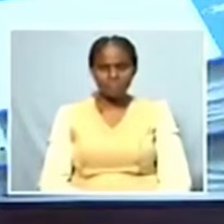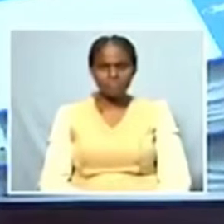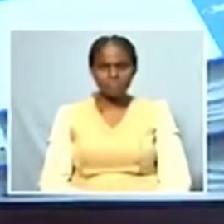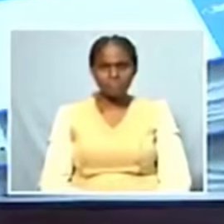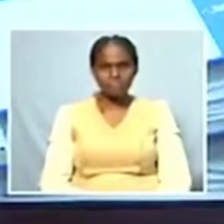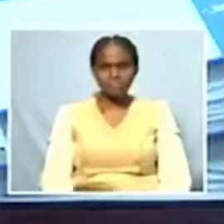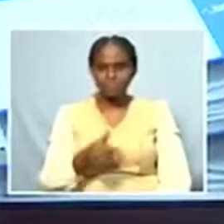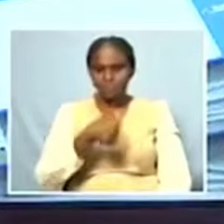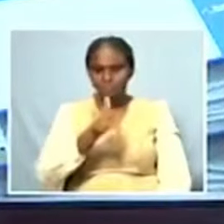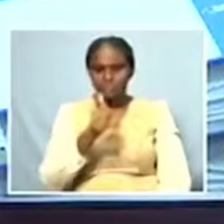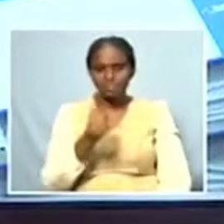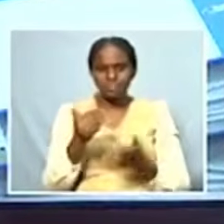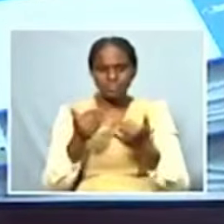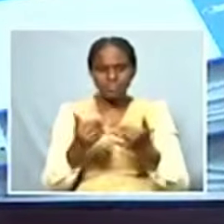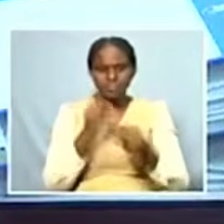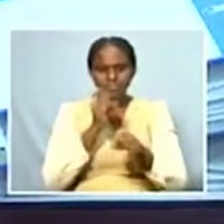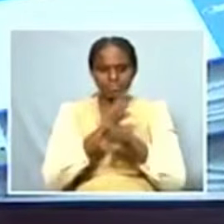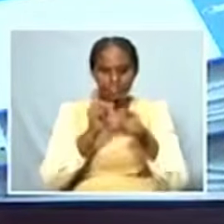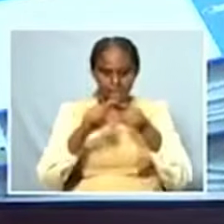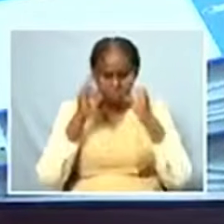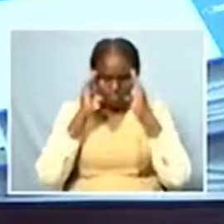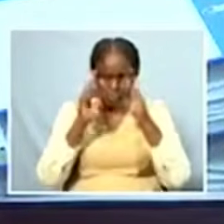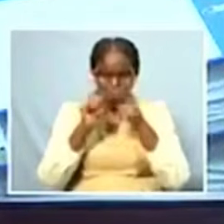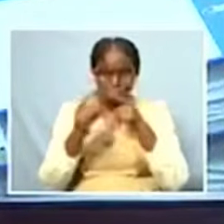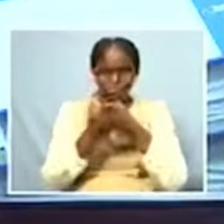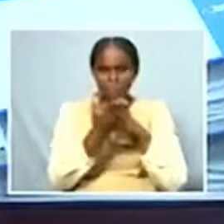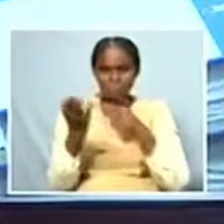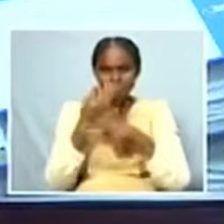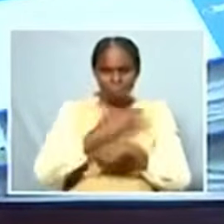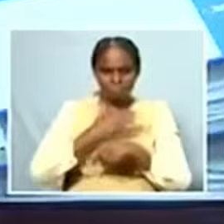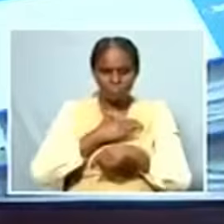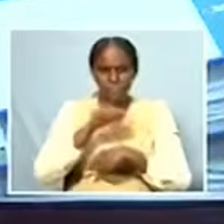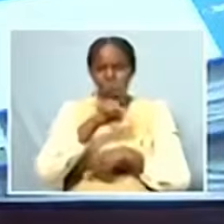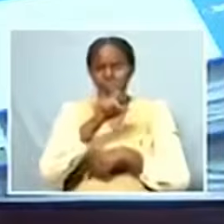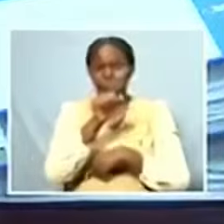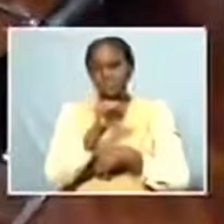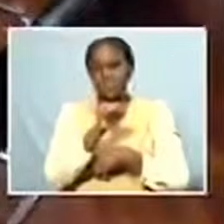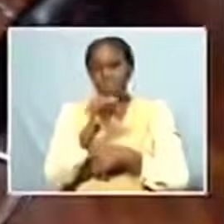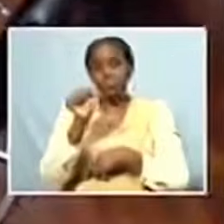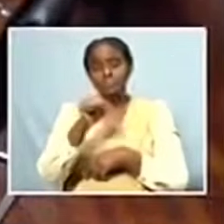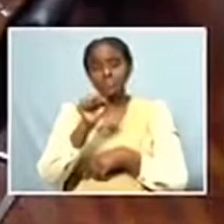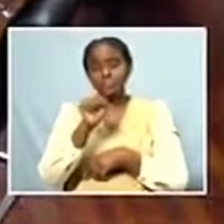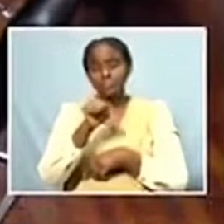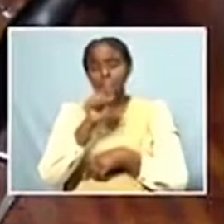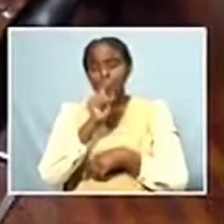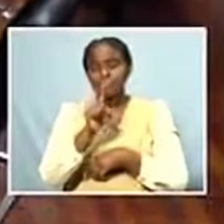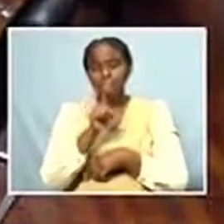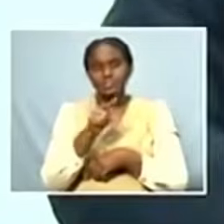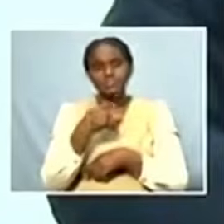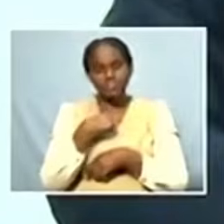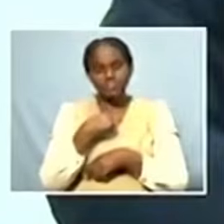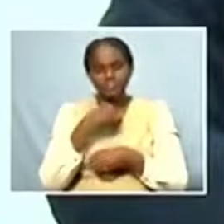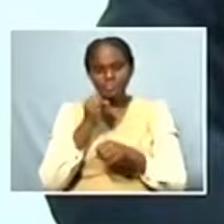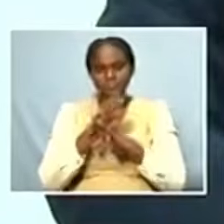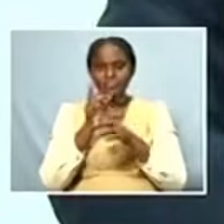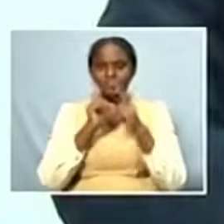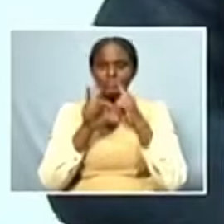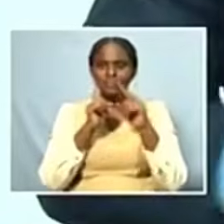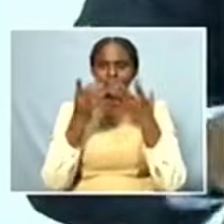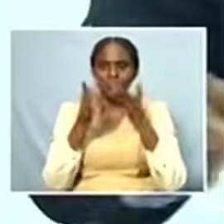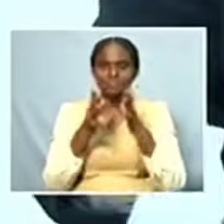Are you available to attend to it? Please, PS. Yes, like I said,